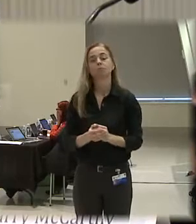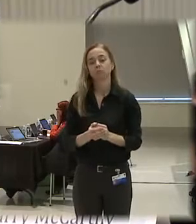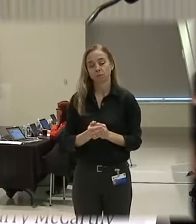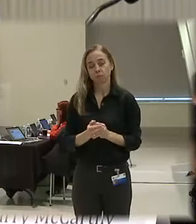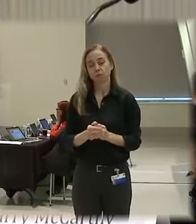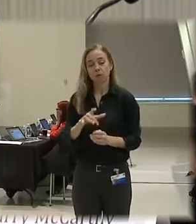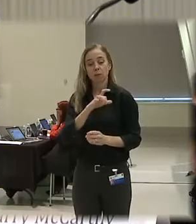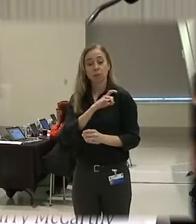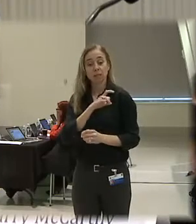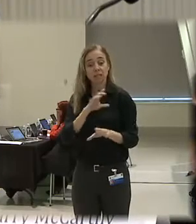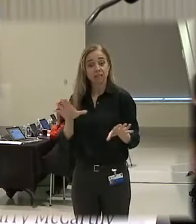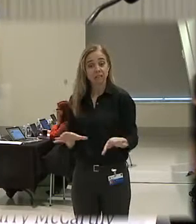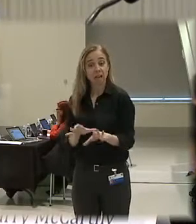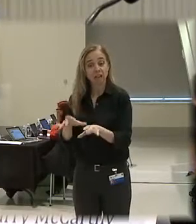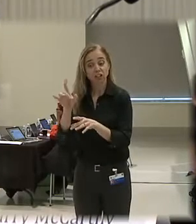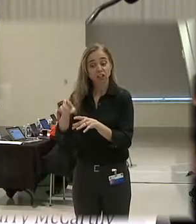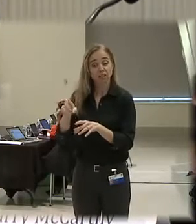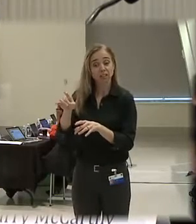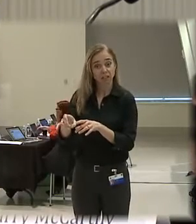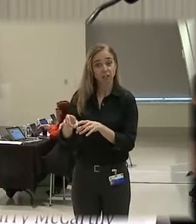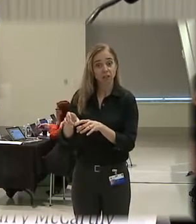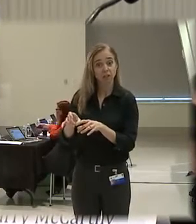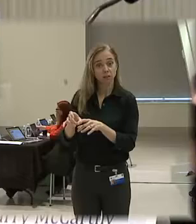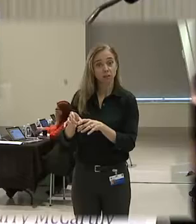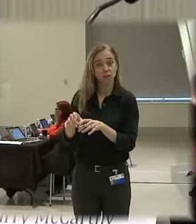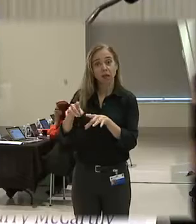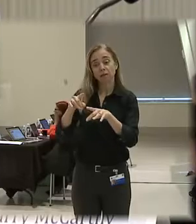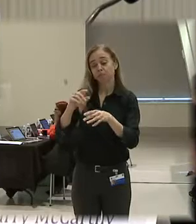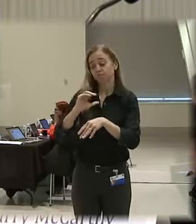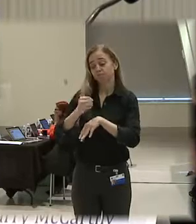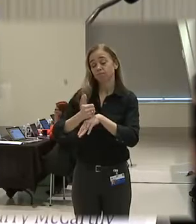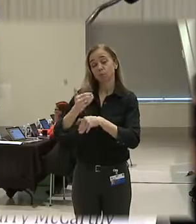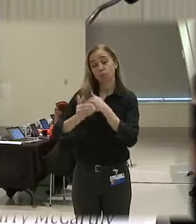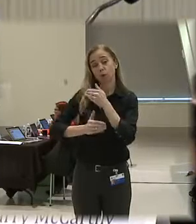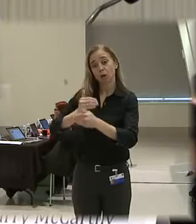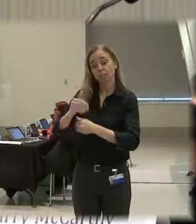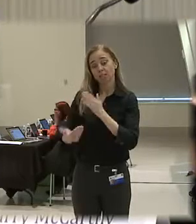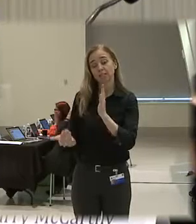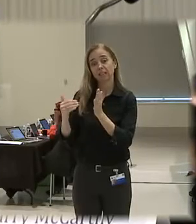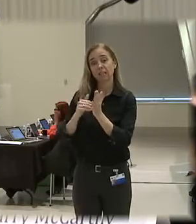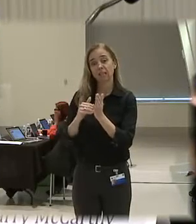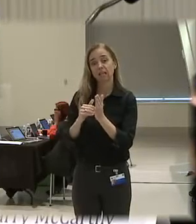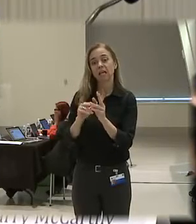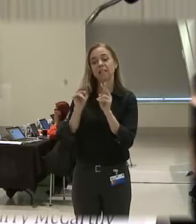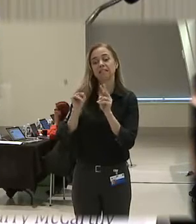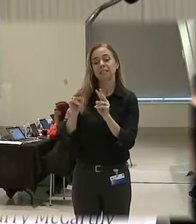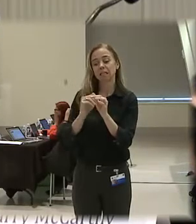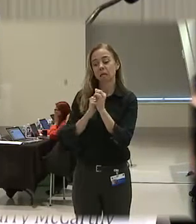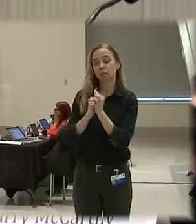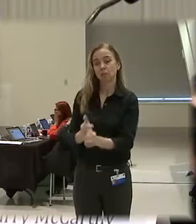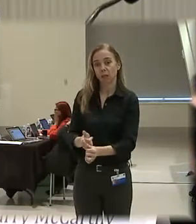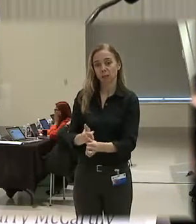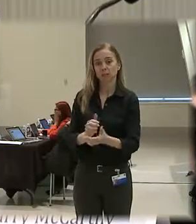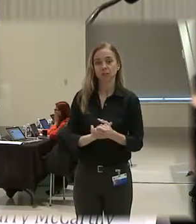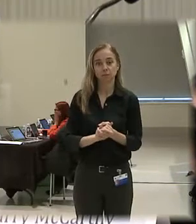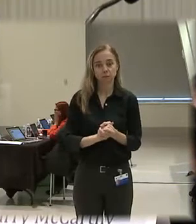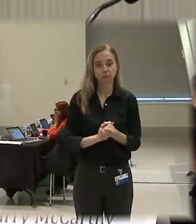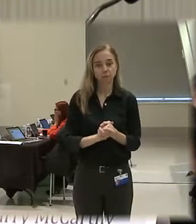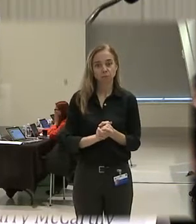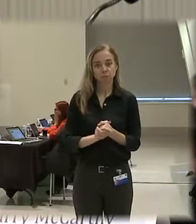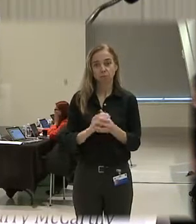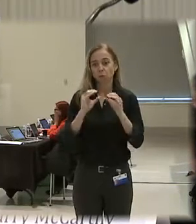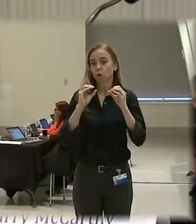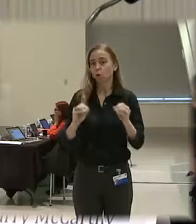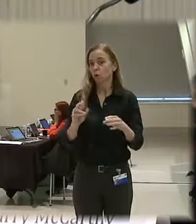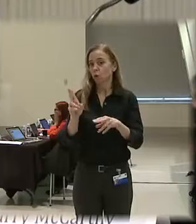are needed, are necessary, instruct on what that process is, and again, seek compliance. No use